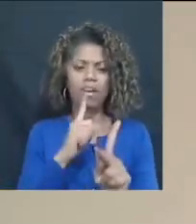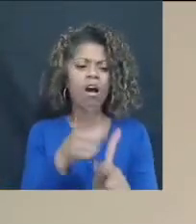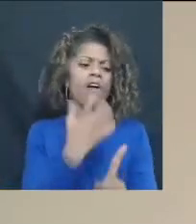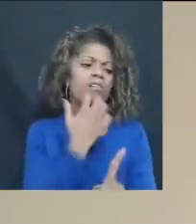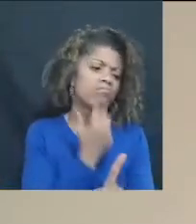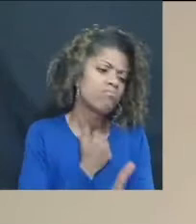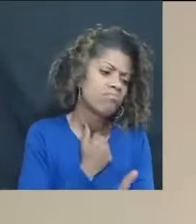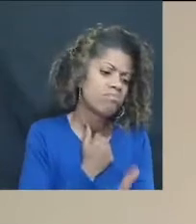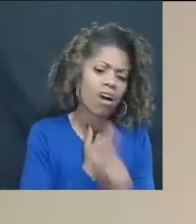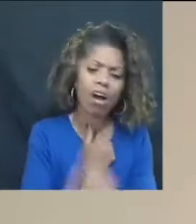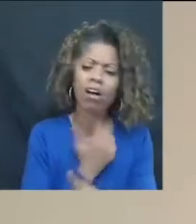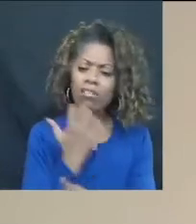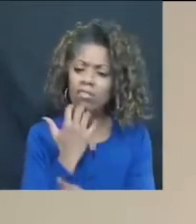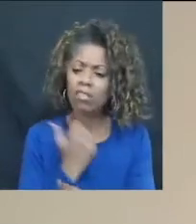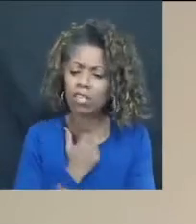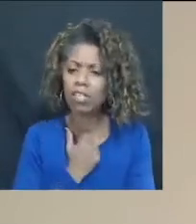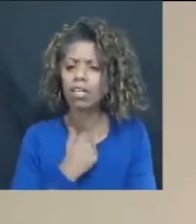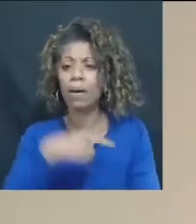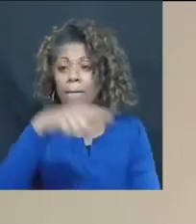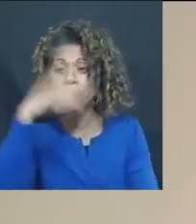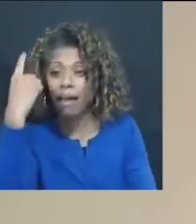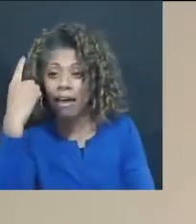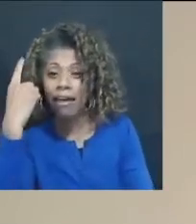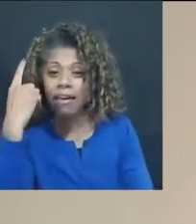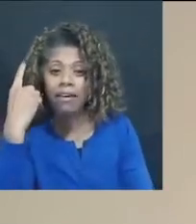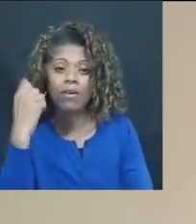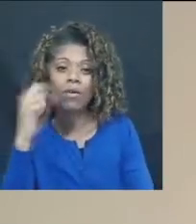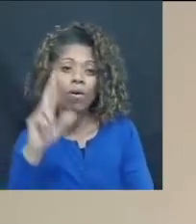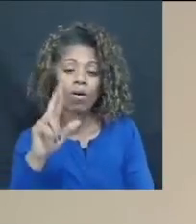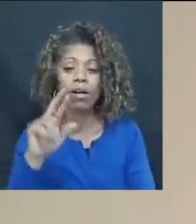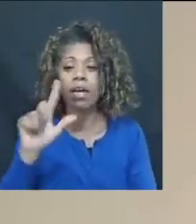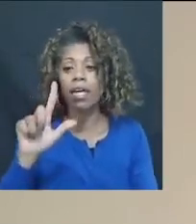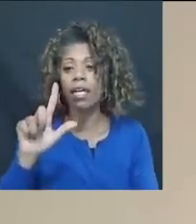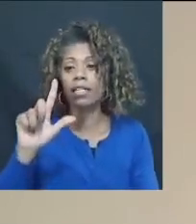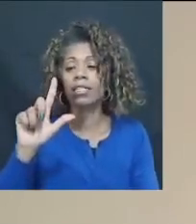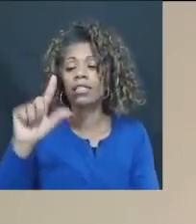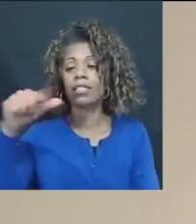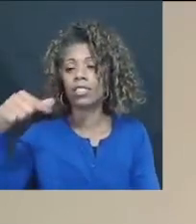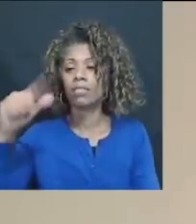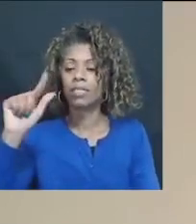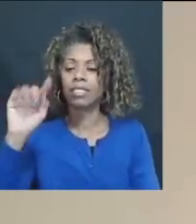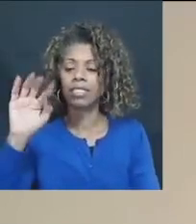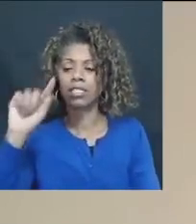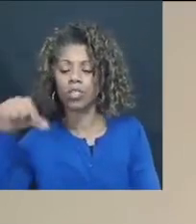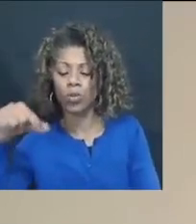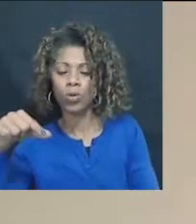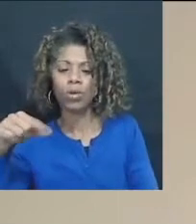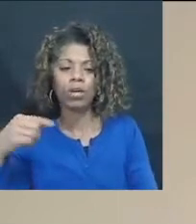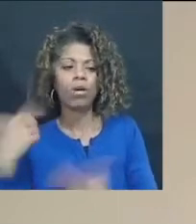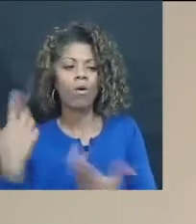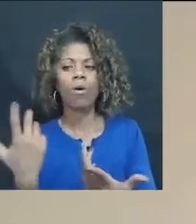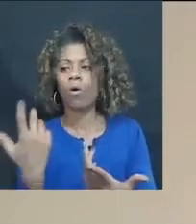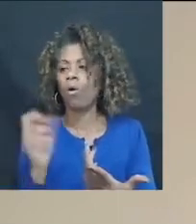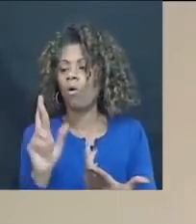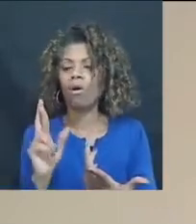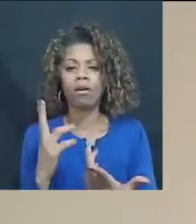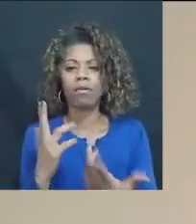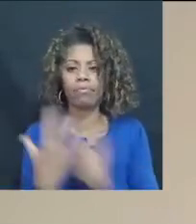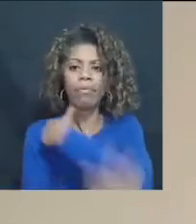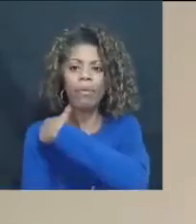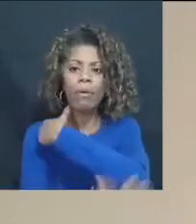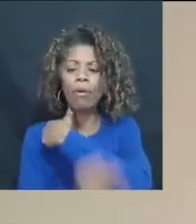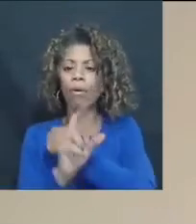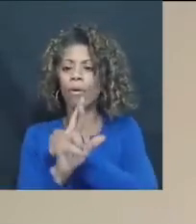whether it's Black folks or folks in the LGBTQIA community or folks who are, impoverished, like when you look at when those